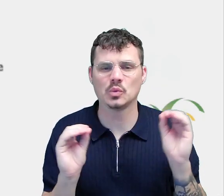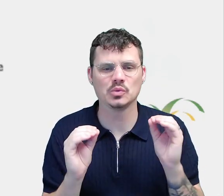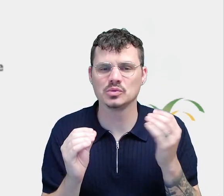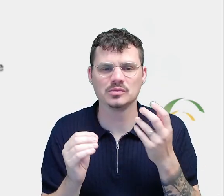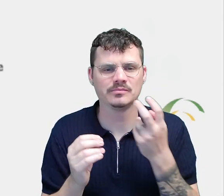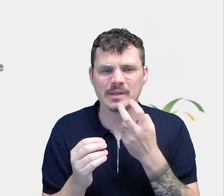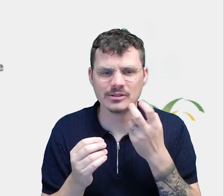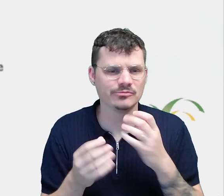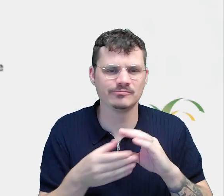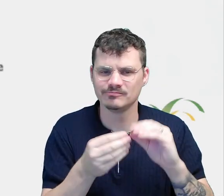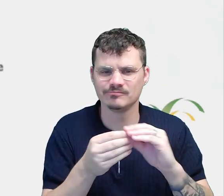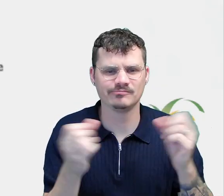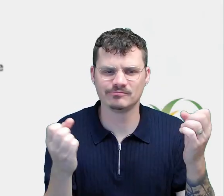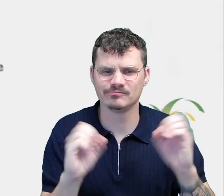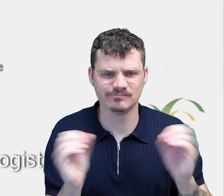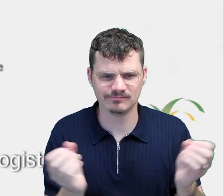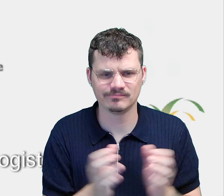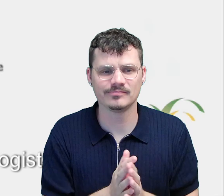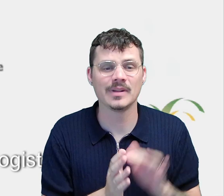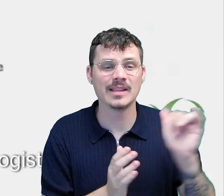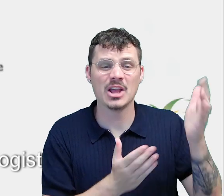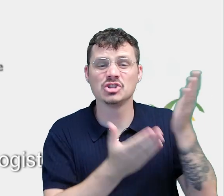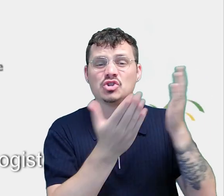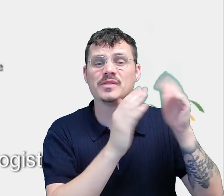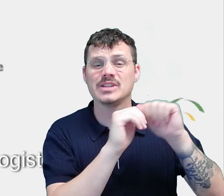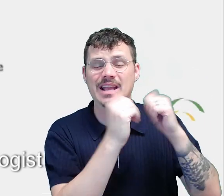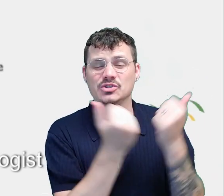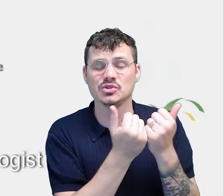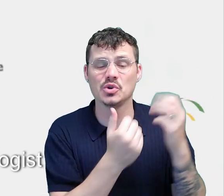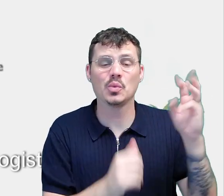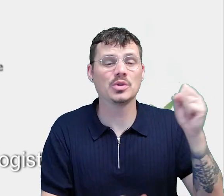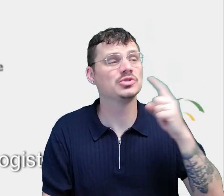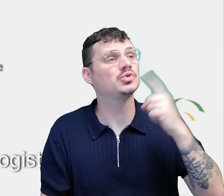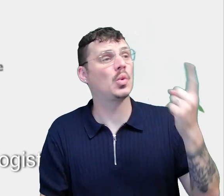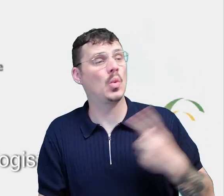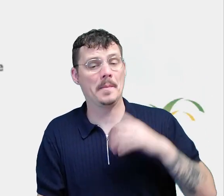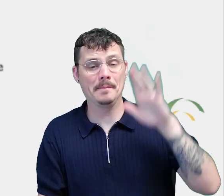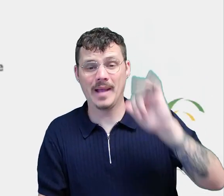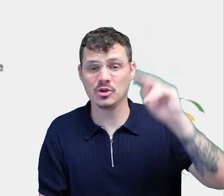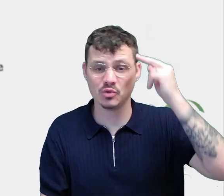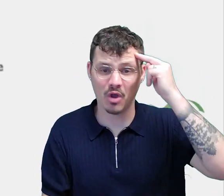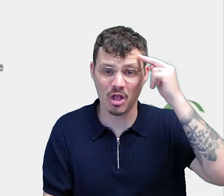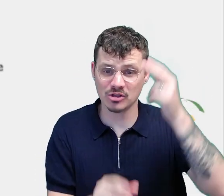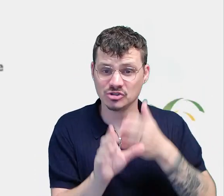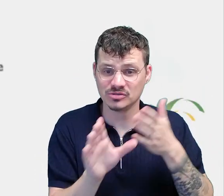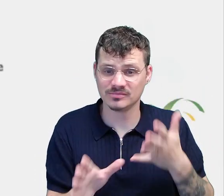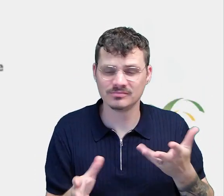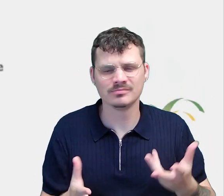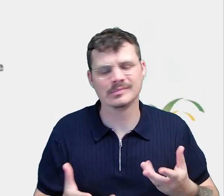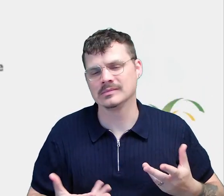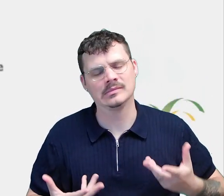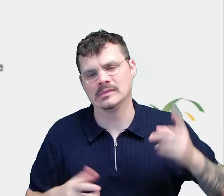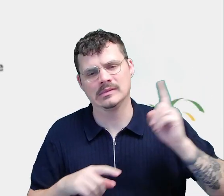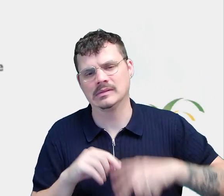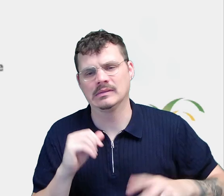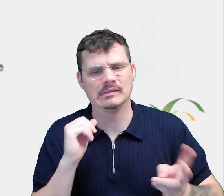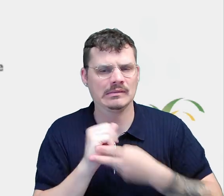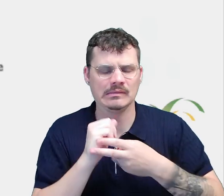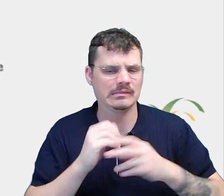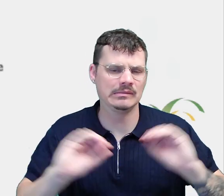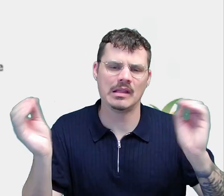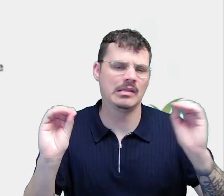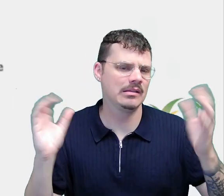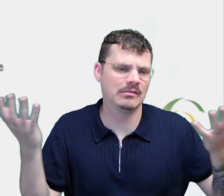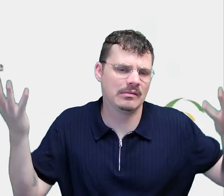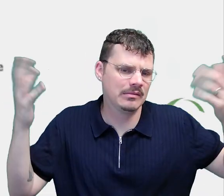speech, and the service agency was told by the neurologist that nothing could be done. He would